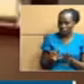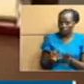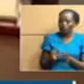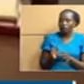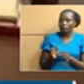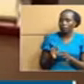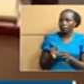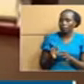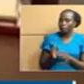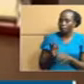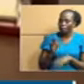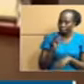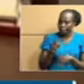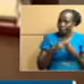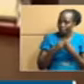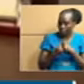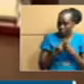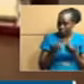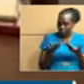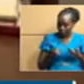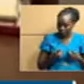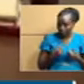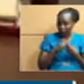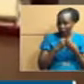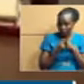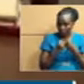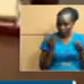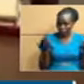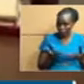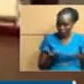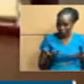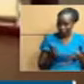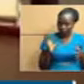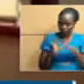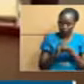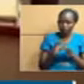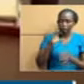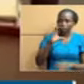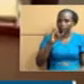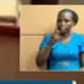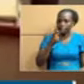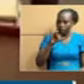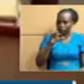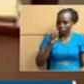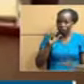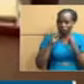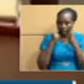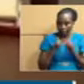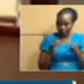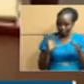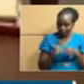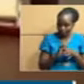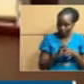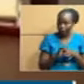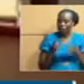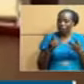one of the challenges that we have, for instance, in our civil society setting, is that we